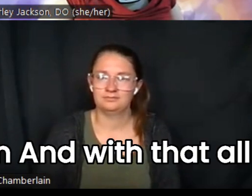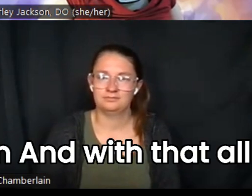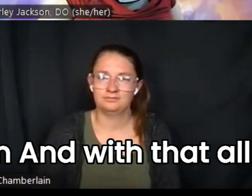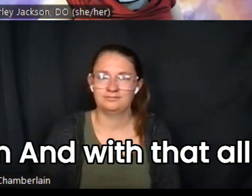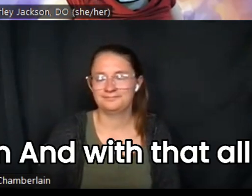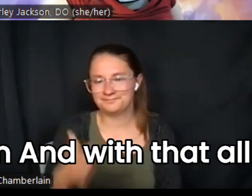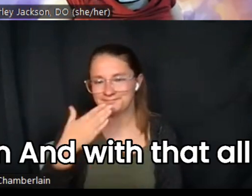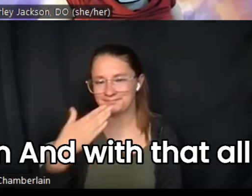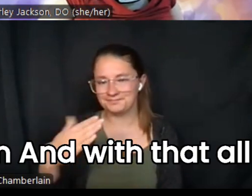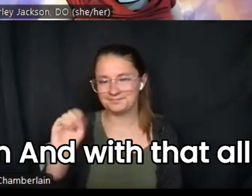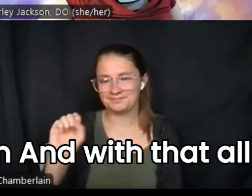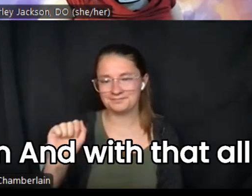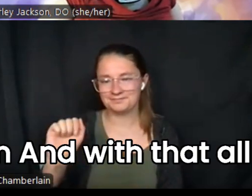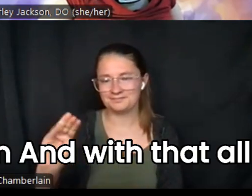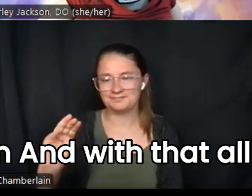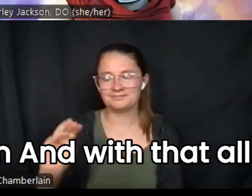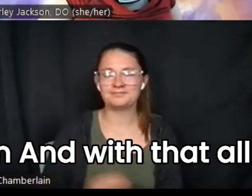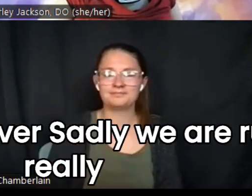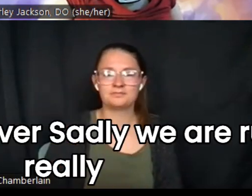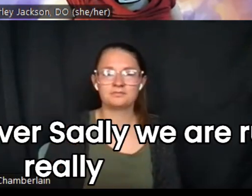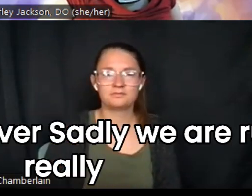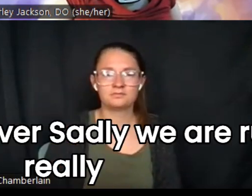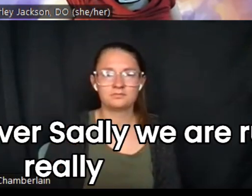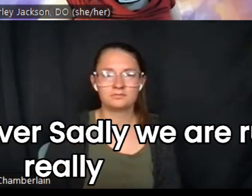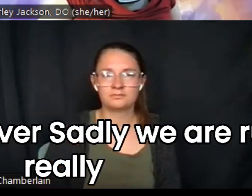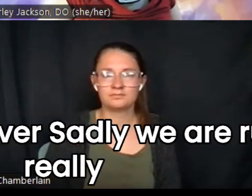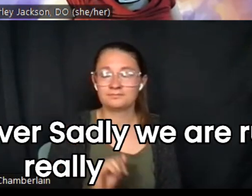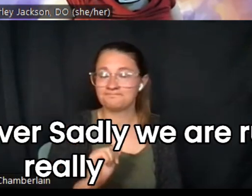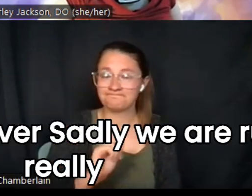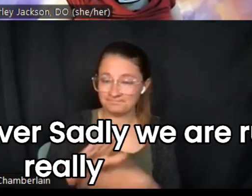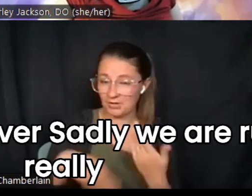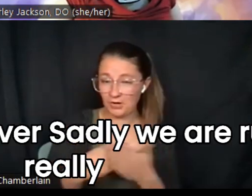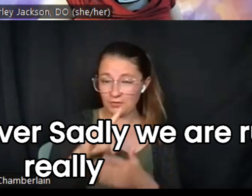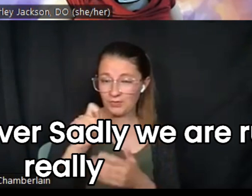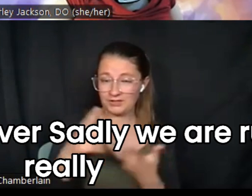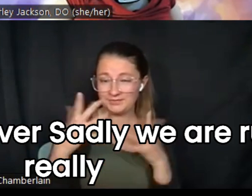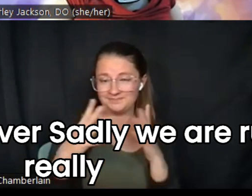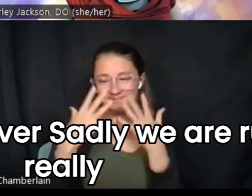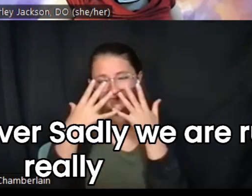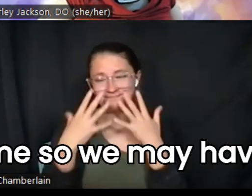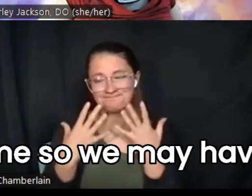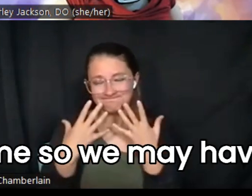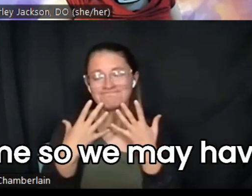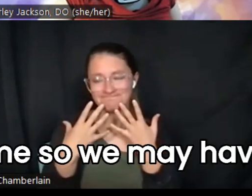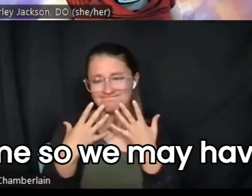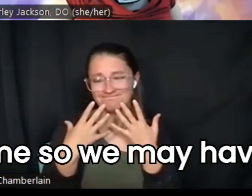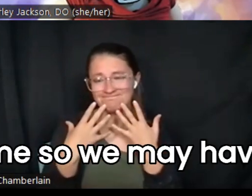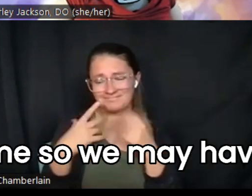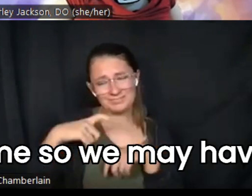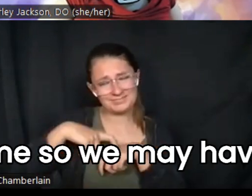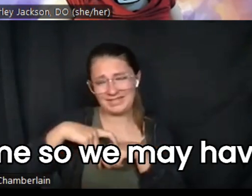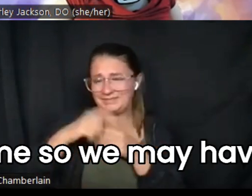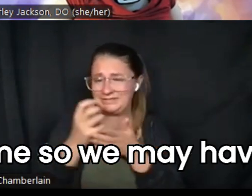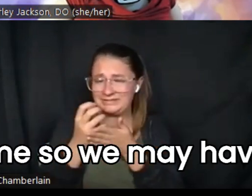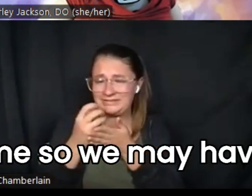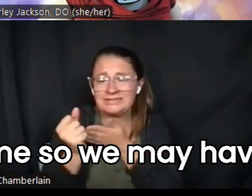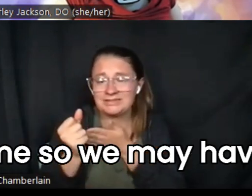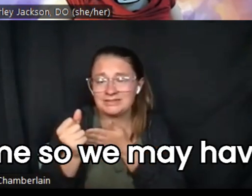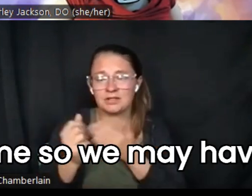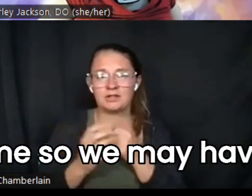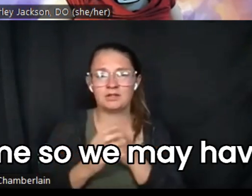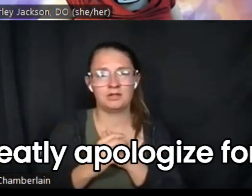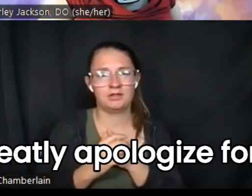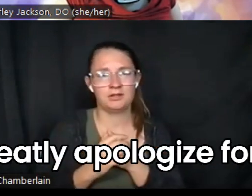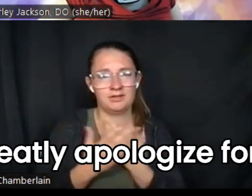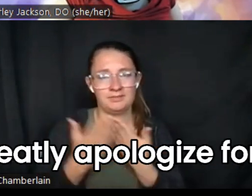Thank you, Sam. And with that, all of our questions are over. Sadly, we are running really short on time, so we